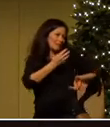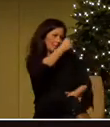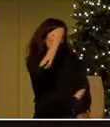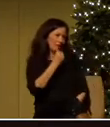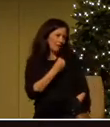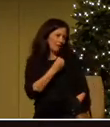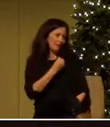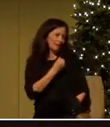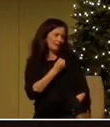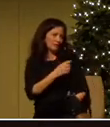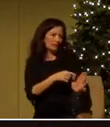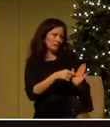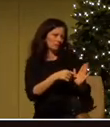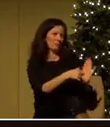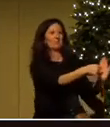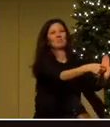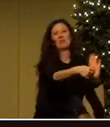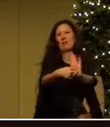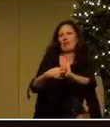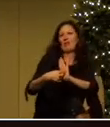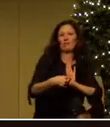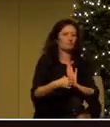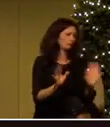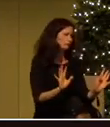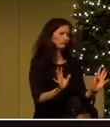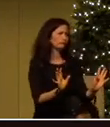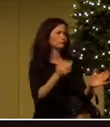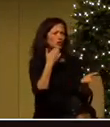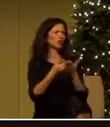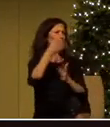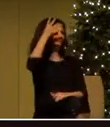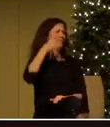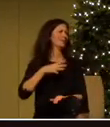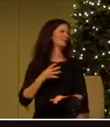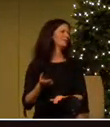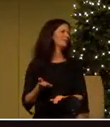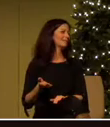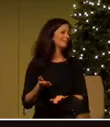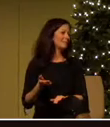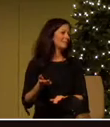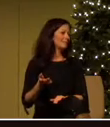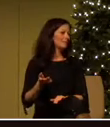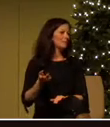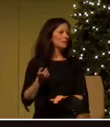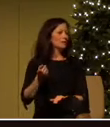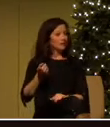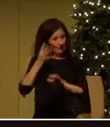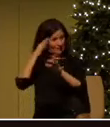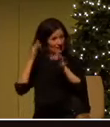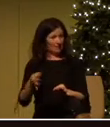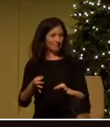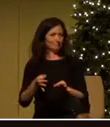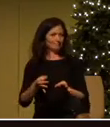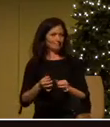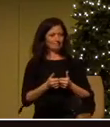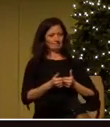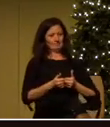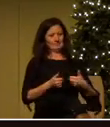He didn't want to expose her to public disgrace. He was a good man. So he resolved to divorce